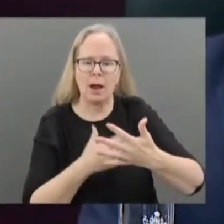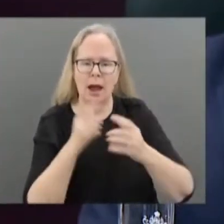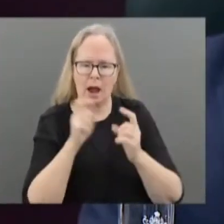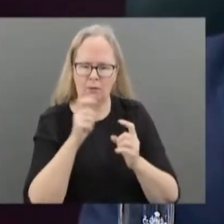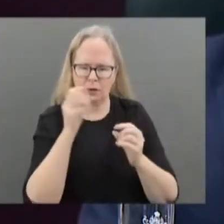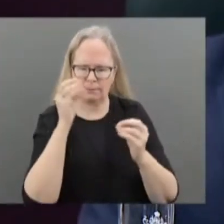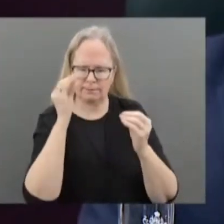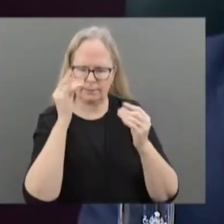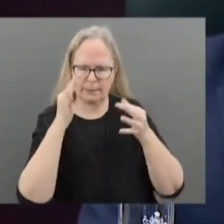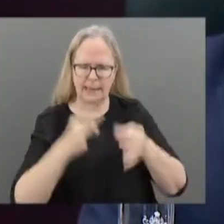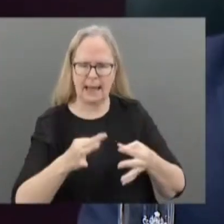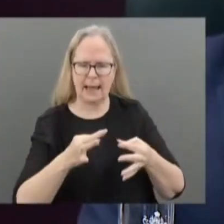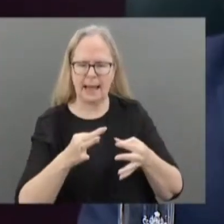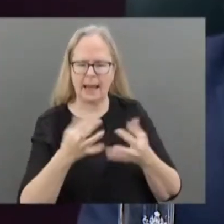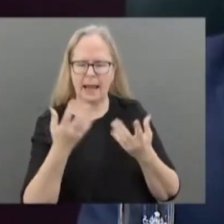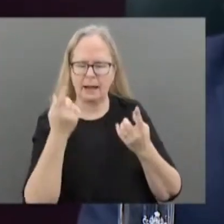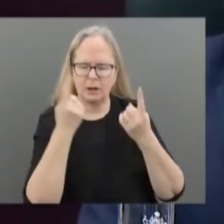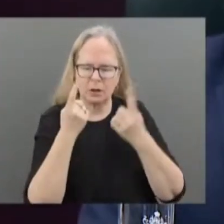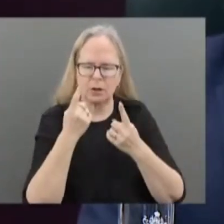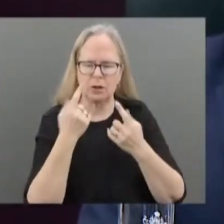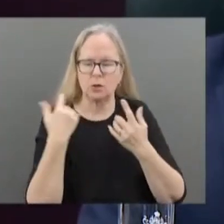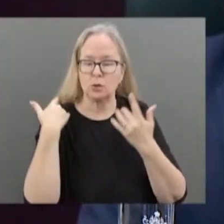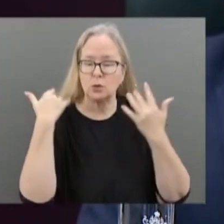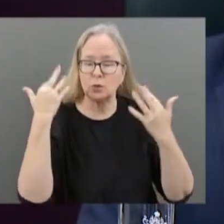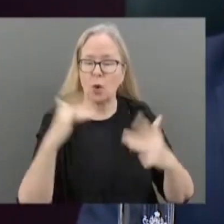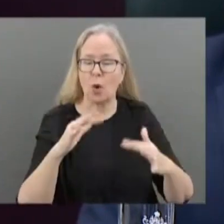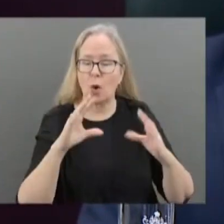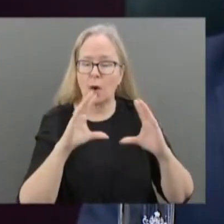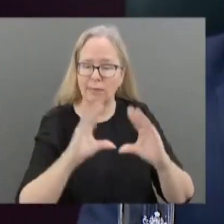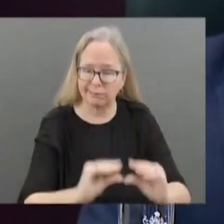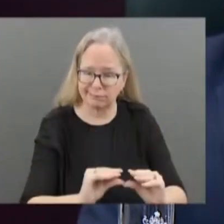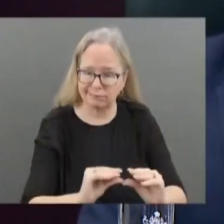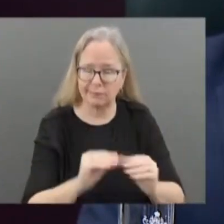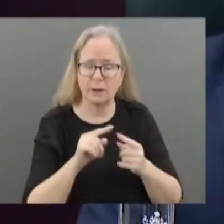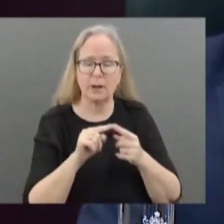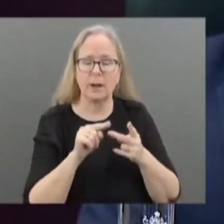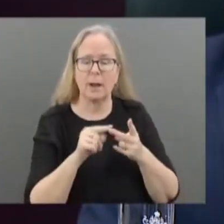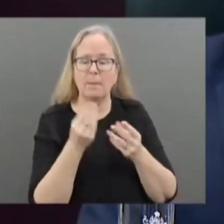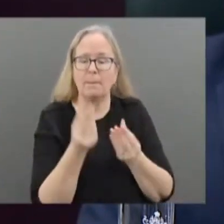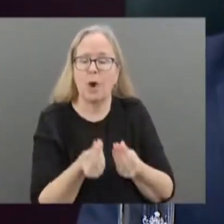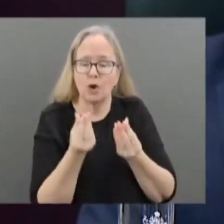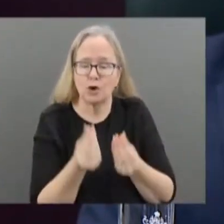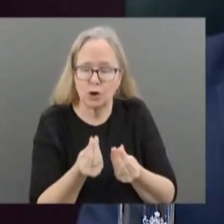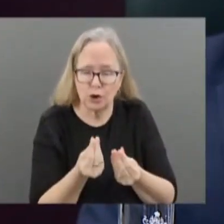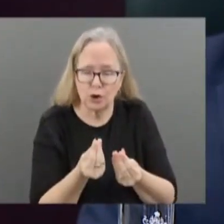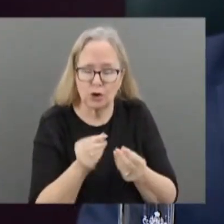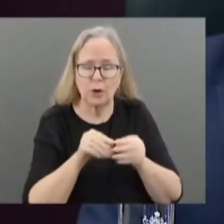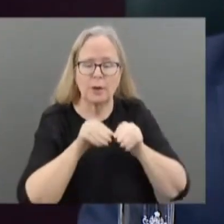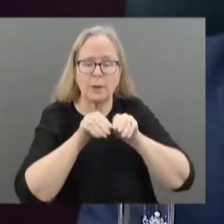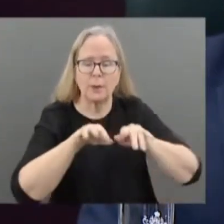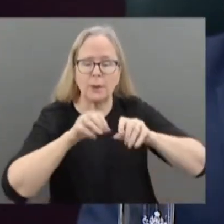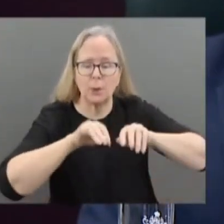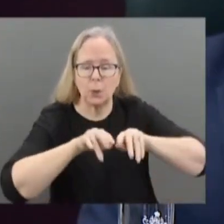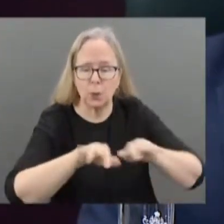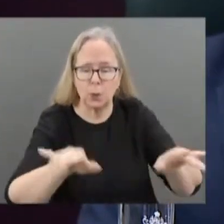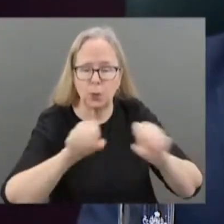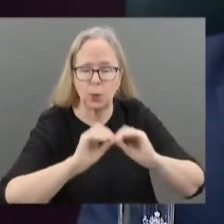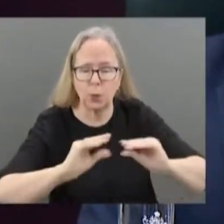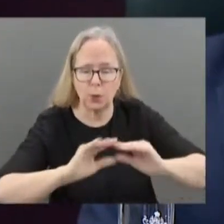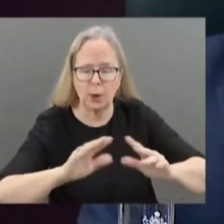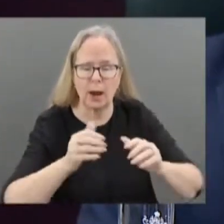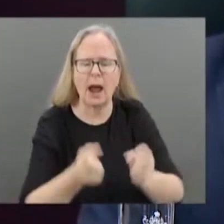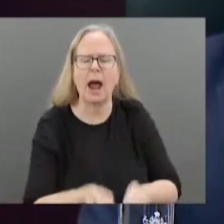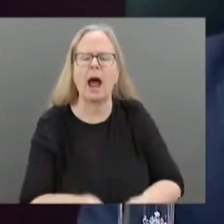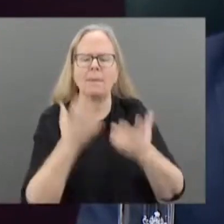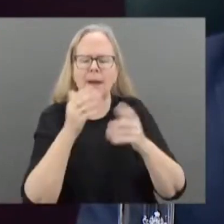snowpack and moisture data, final decisions by irrigation districts on water allocations per acre, the reservoir levels, river flows and 7-day